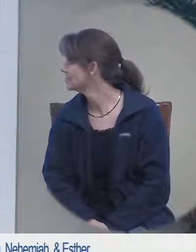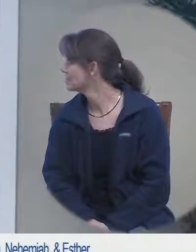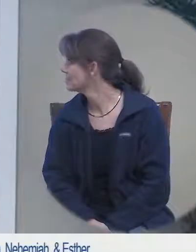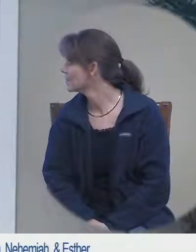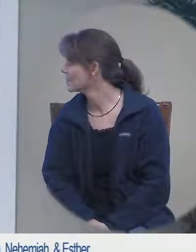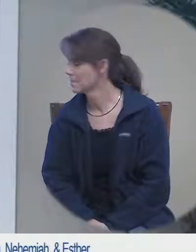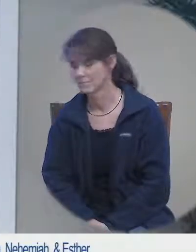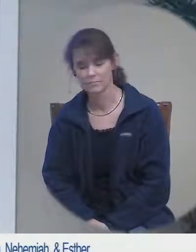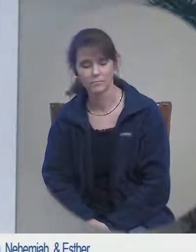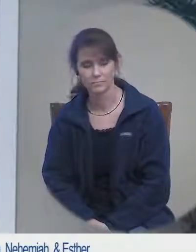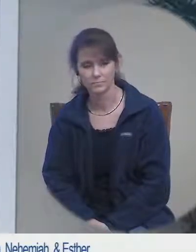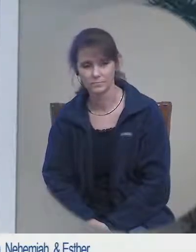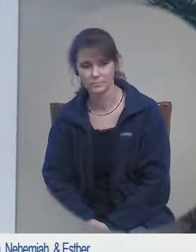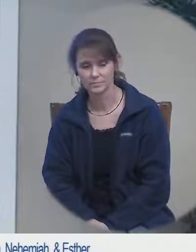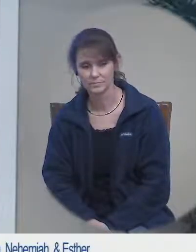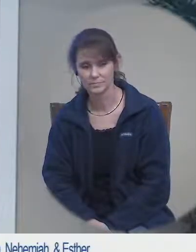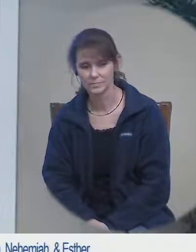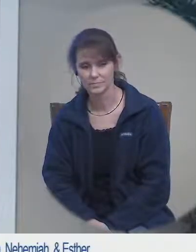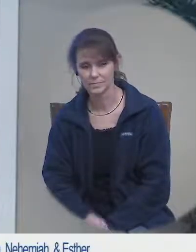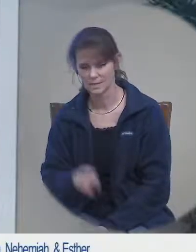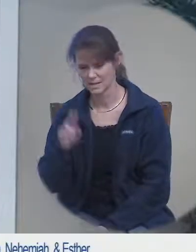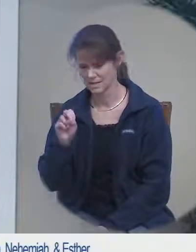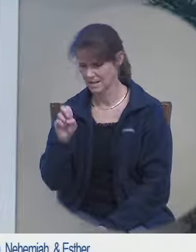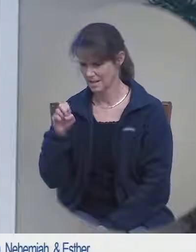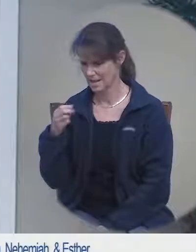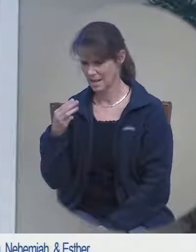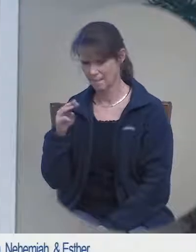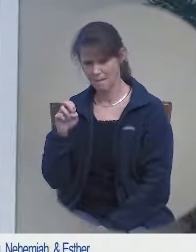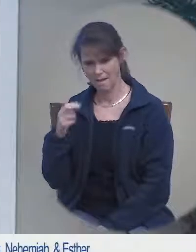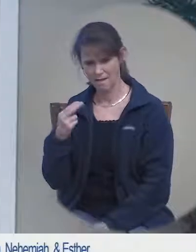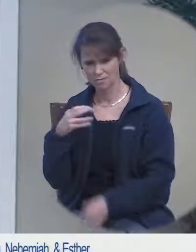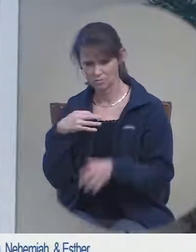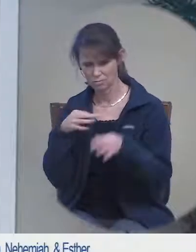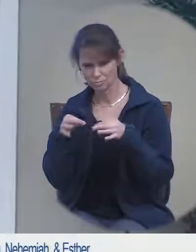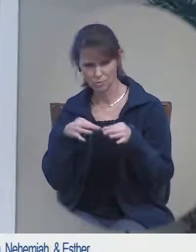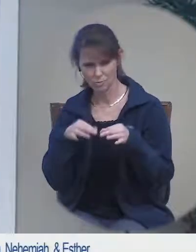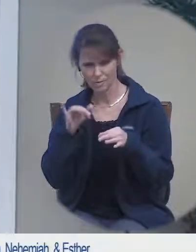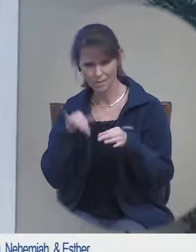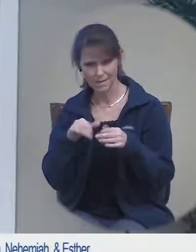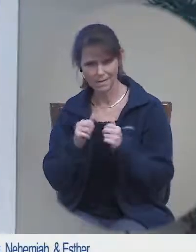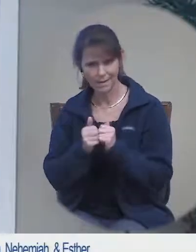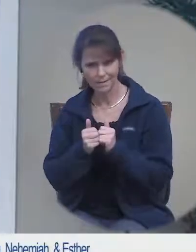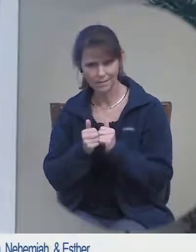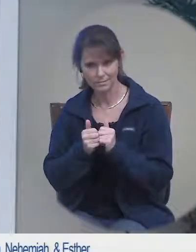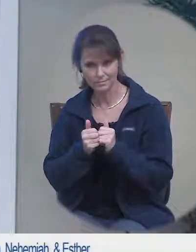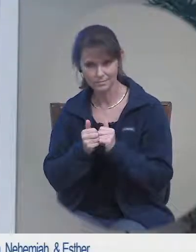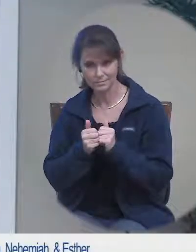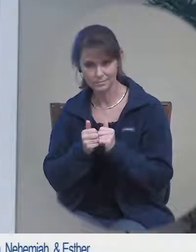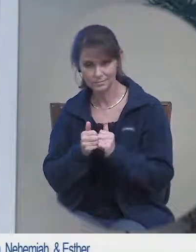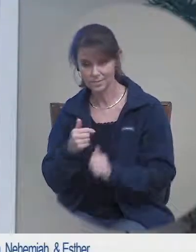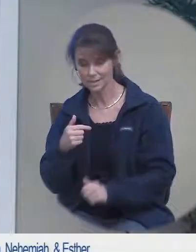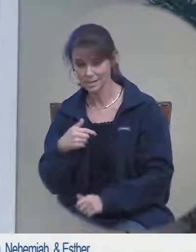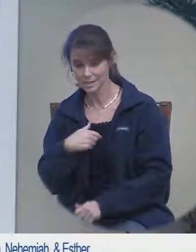What does it say? How does Nehemiah describe it in verse 7? Look, it says, I came to Jerusalem and